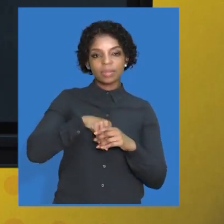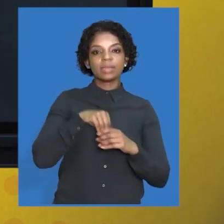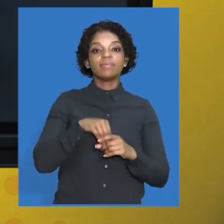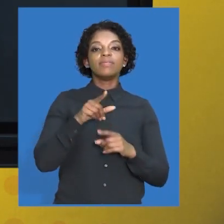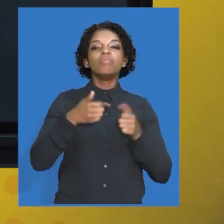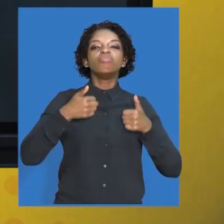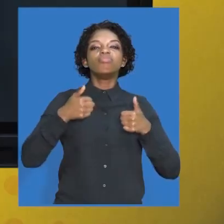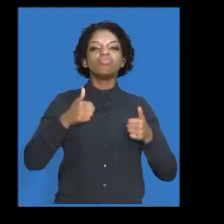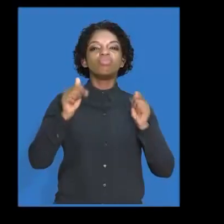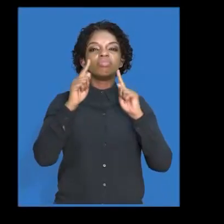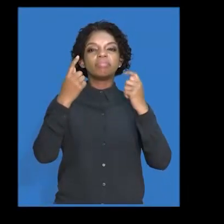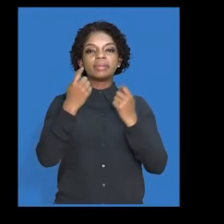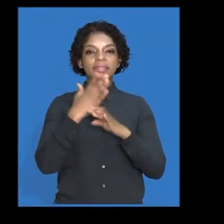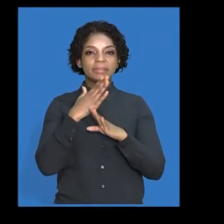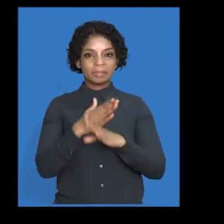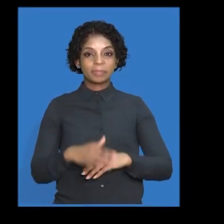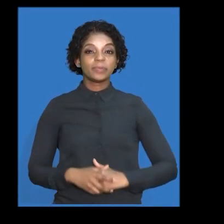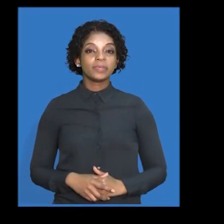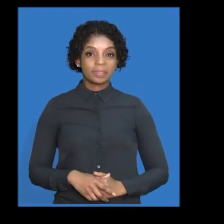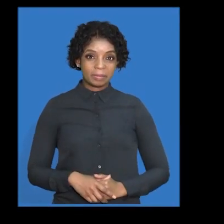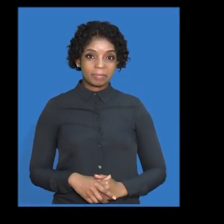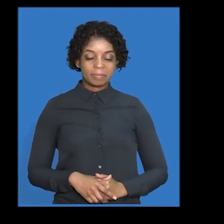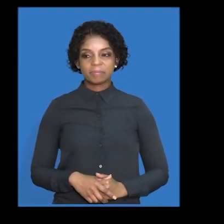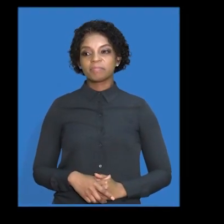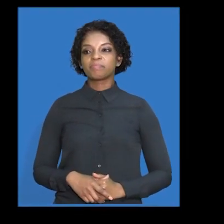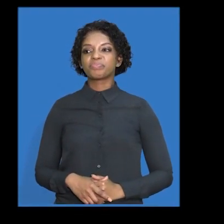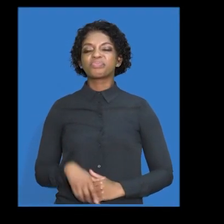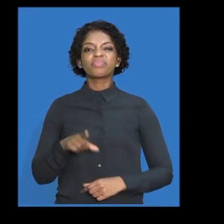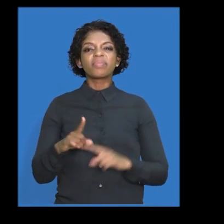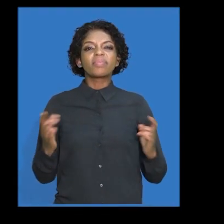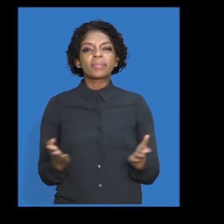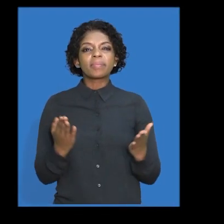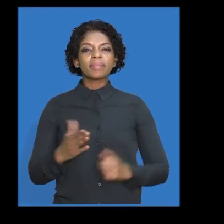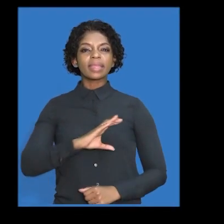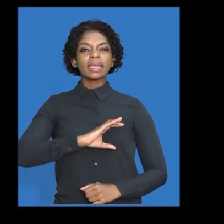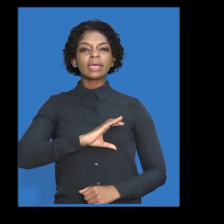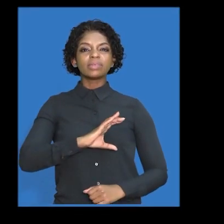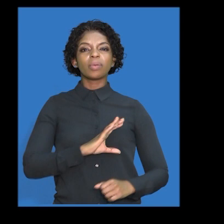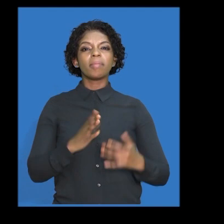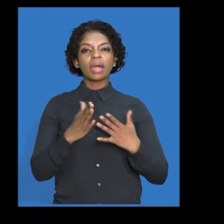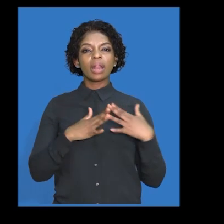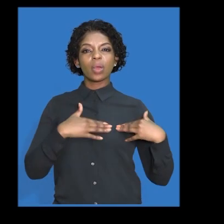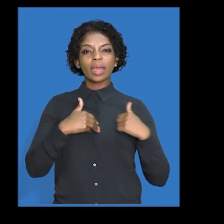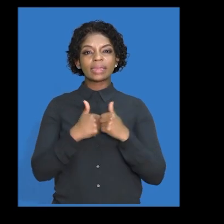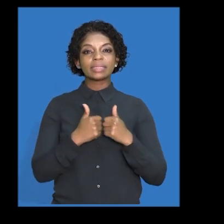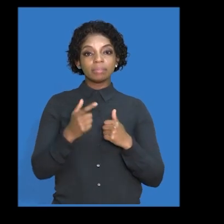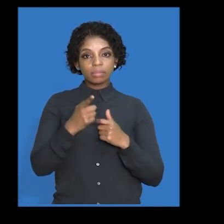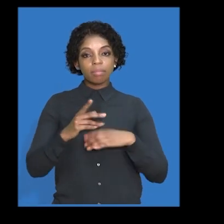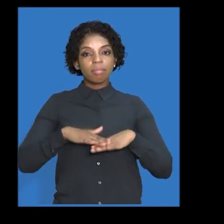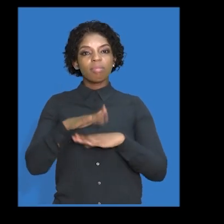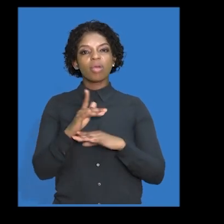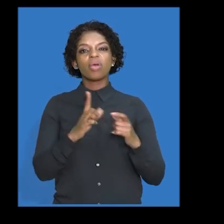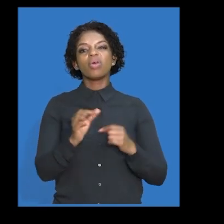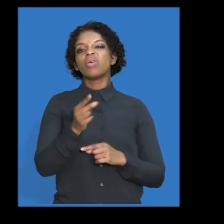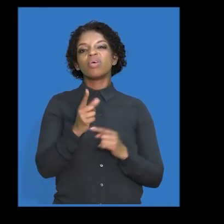teamwork environment. Right? And it promotes customer loyalty, resulting in more sales.